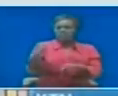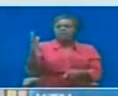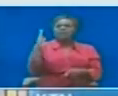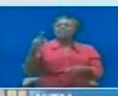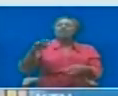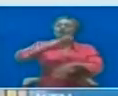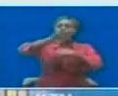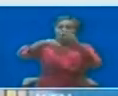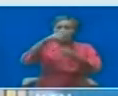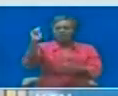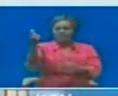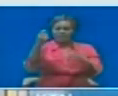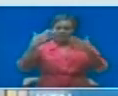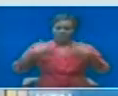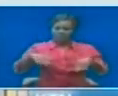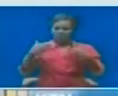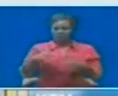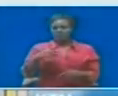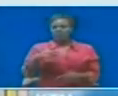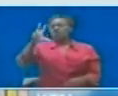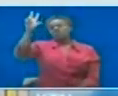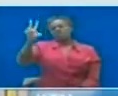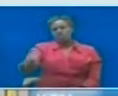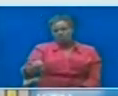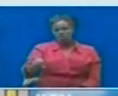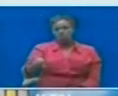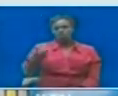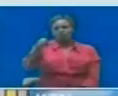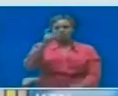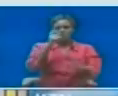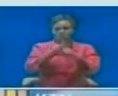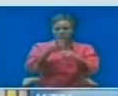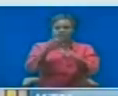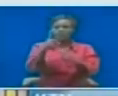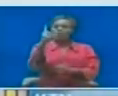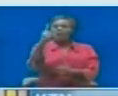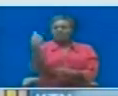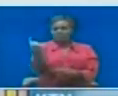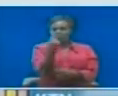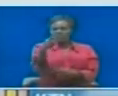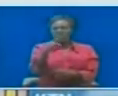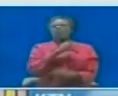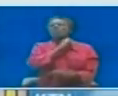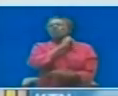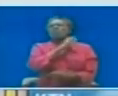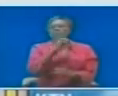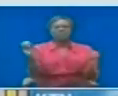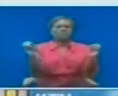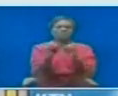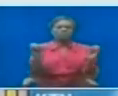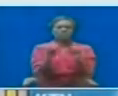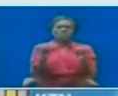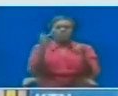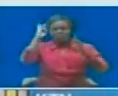all Kenyans. Atia Teach Zep says, no, the Kwale case is just an isolated one. No cause for alarm on former Prime Minister